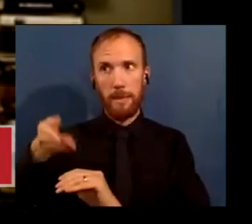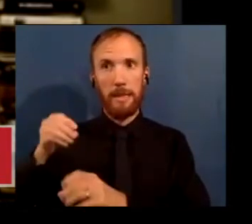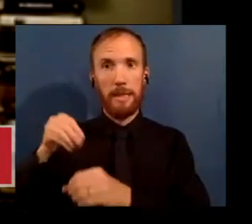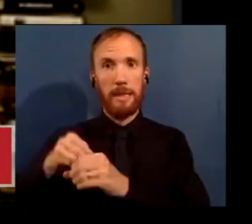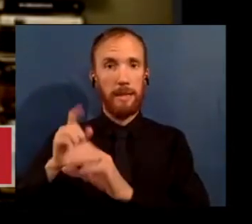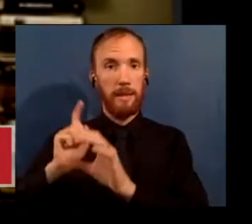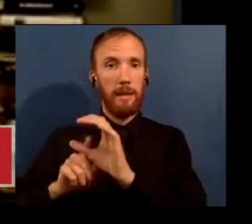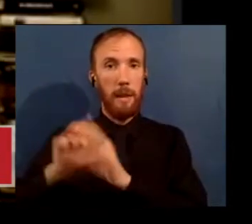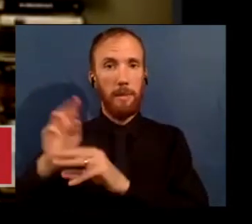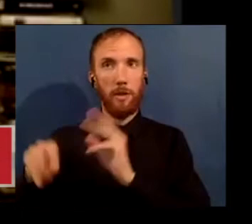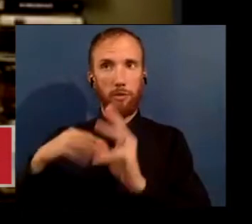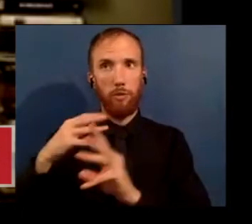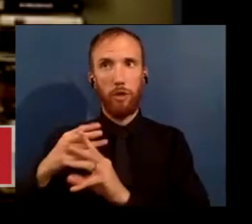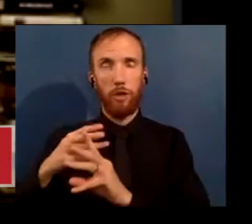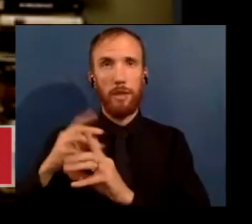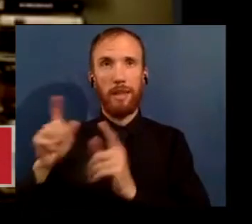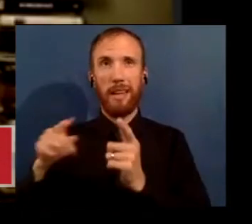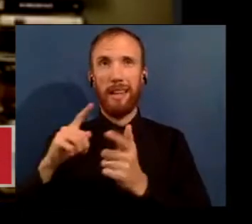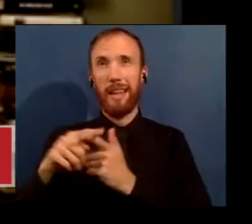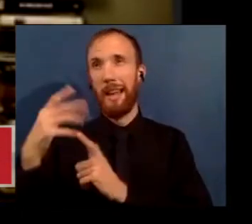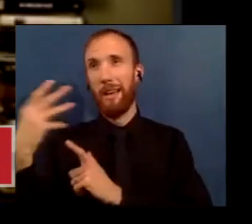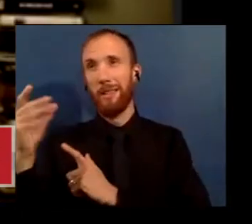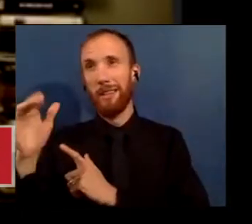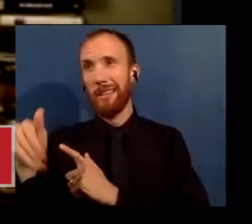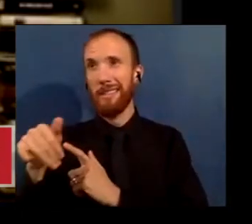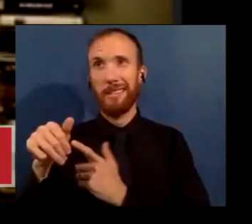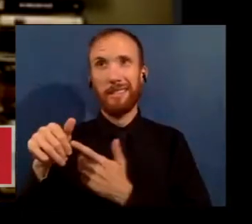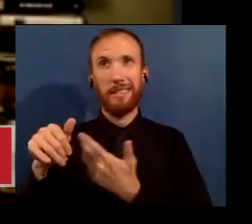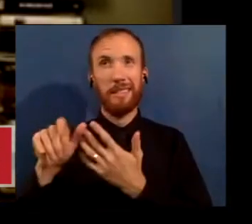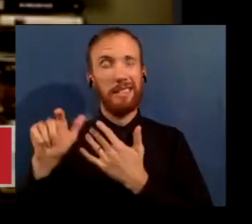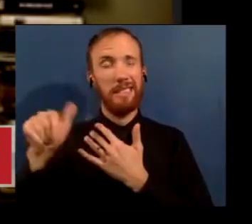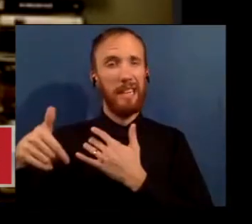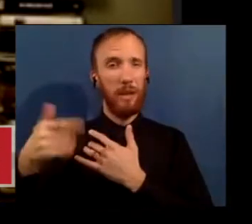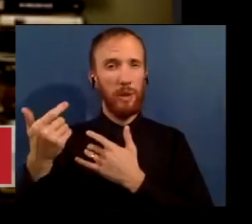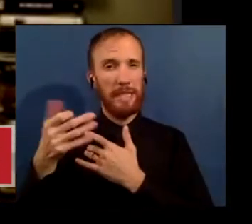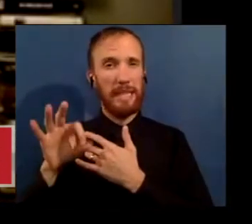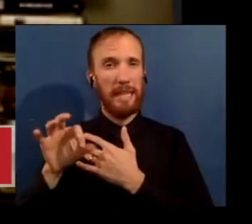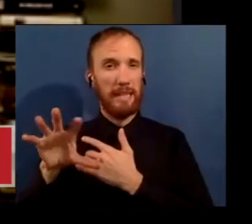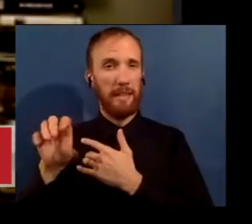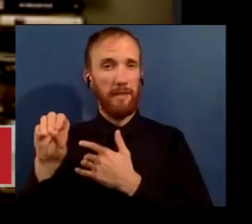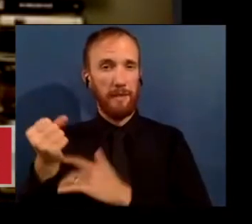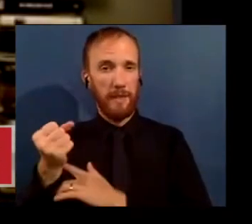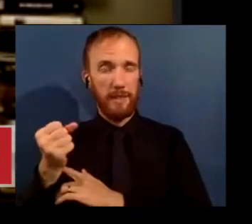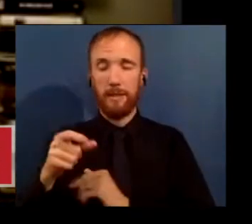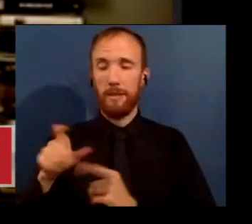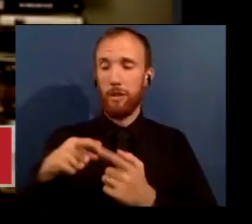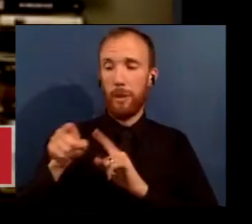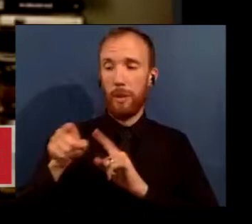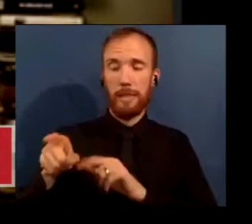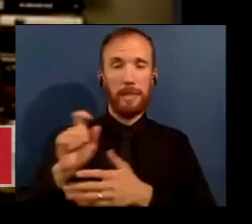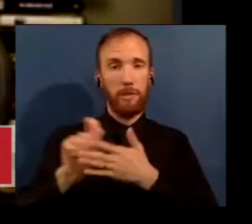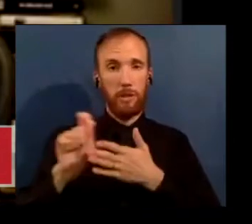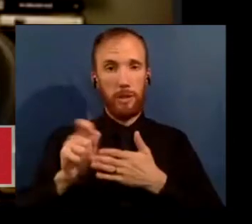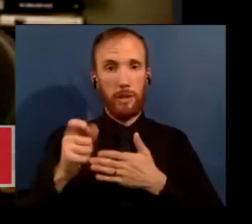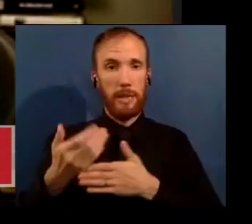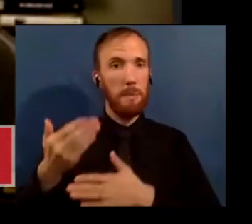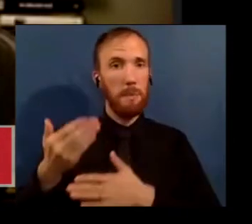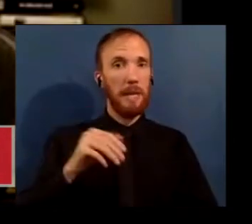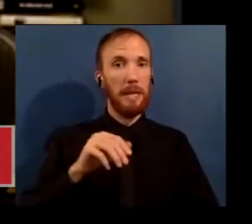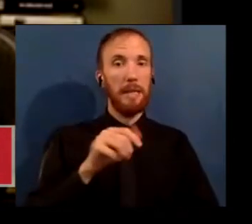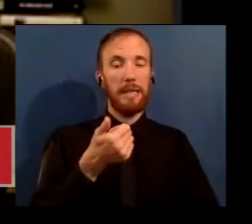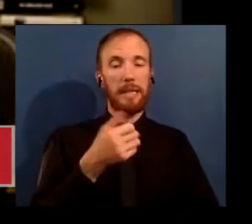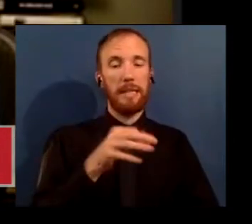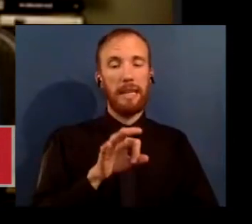So actually in the period when he was writing in the 20s and 30s, he